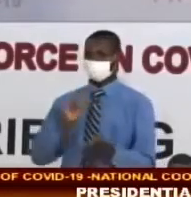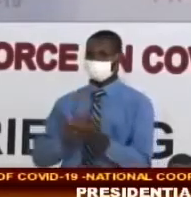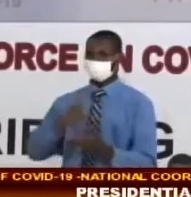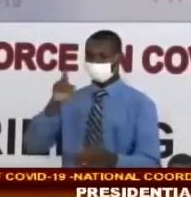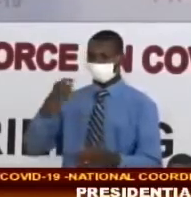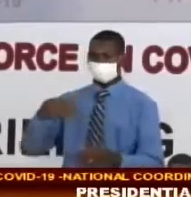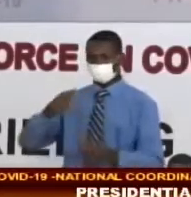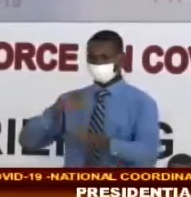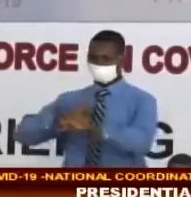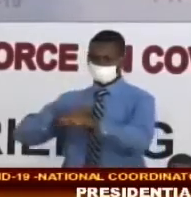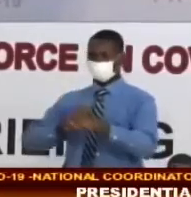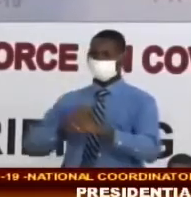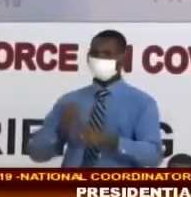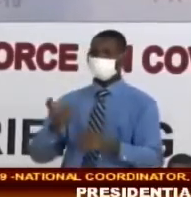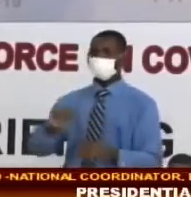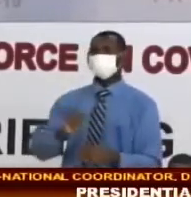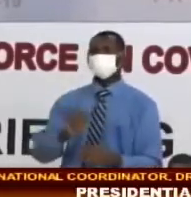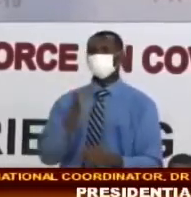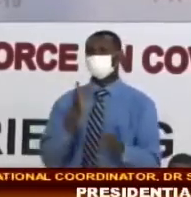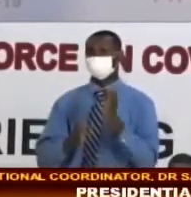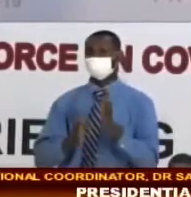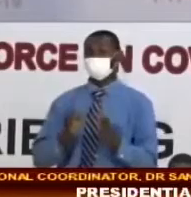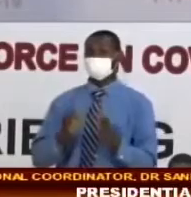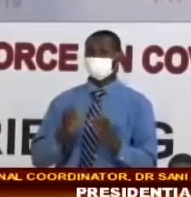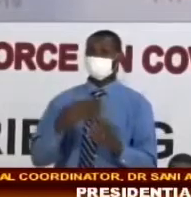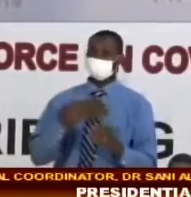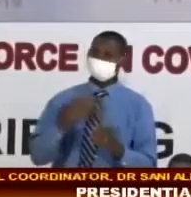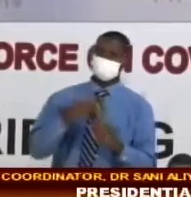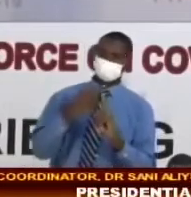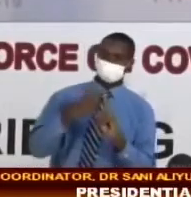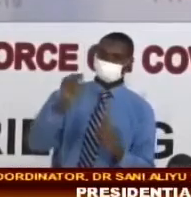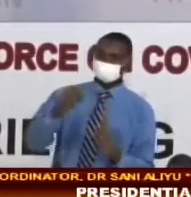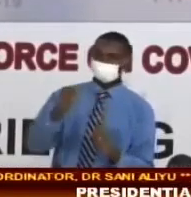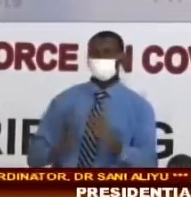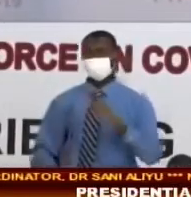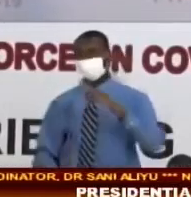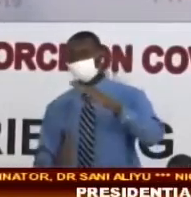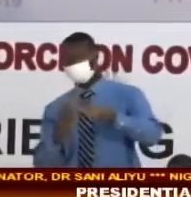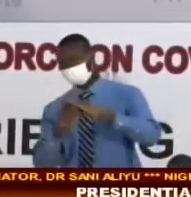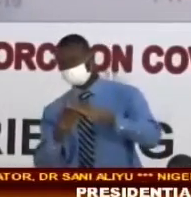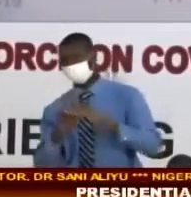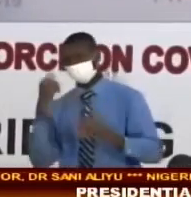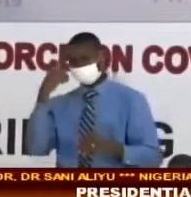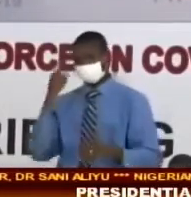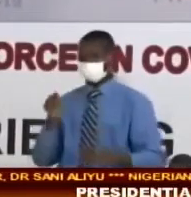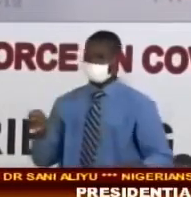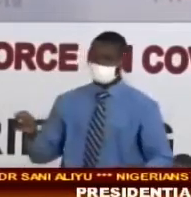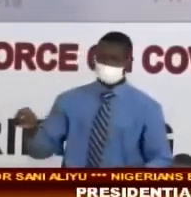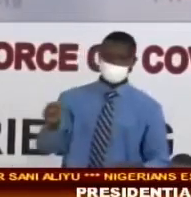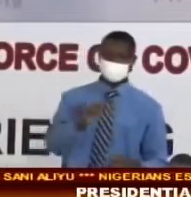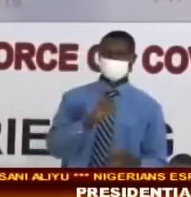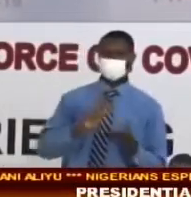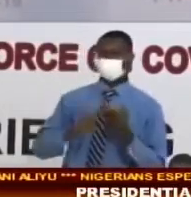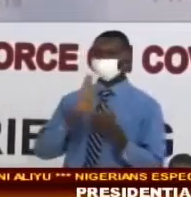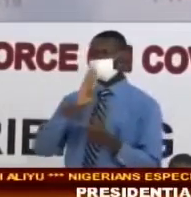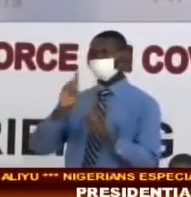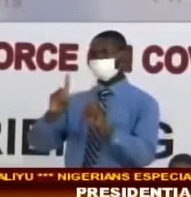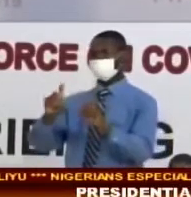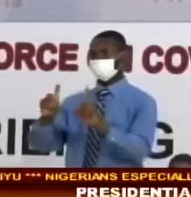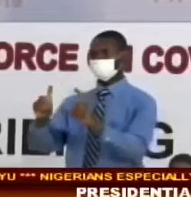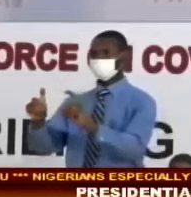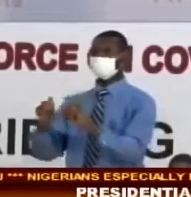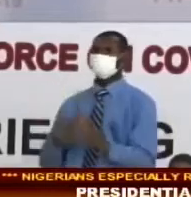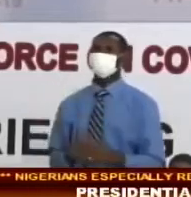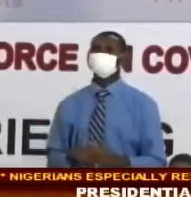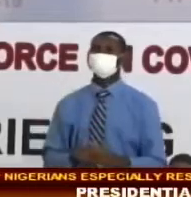protected, and that if and when the need arises for them to be tested, they will